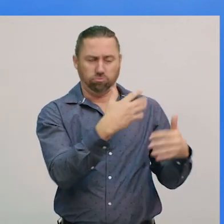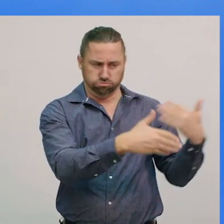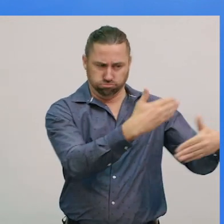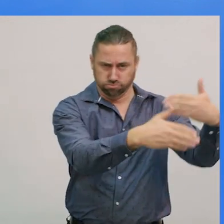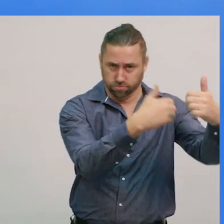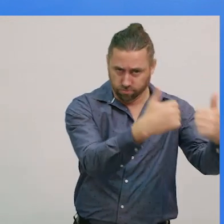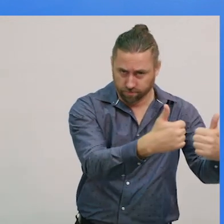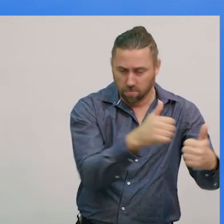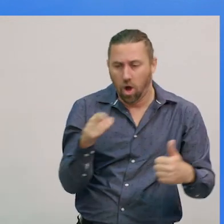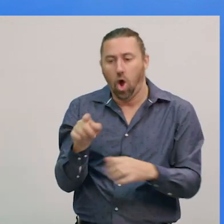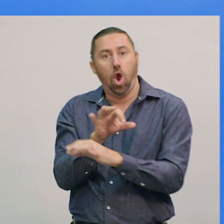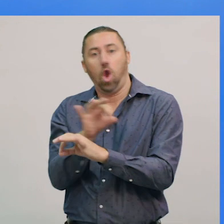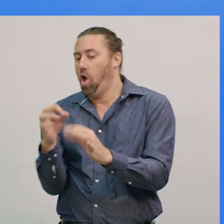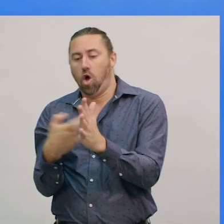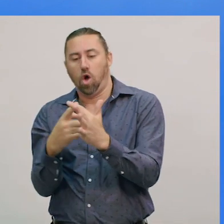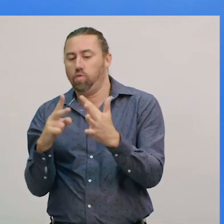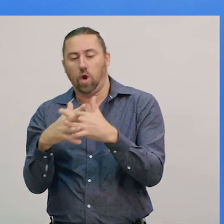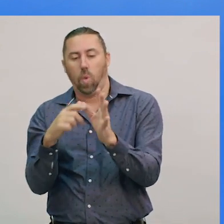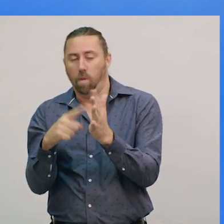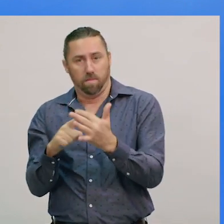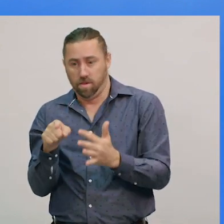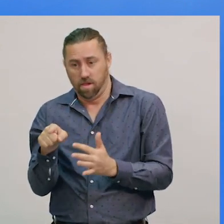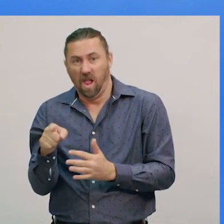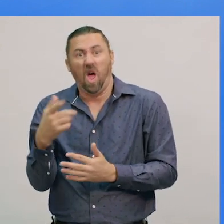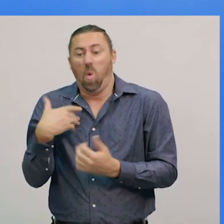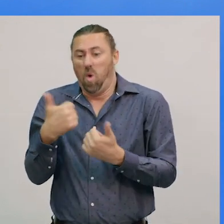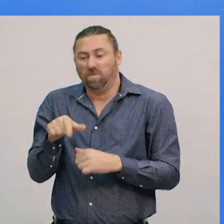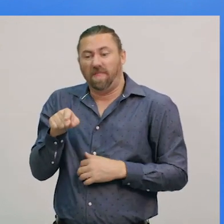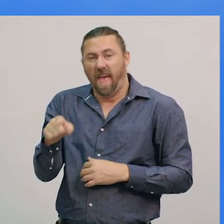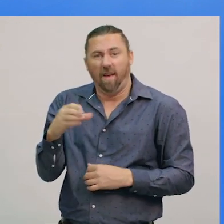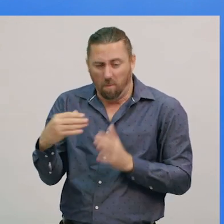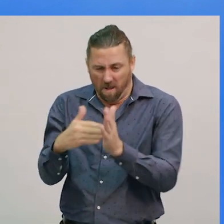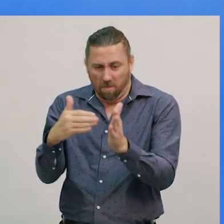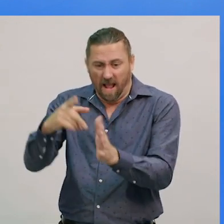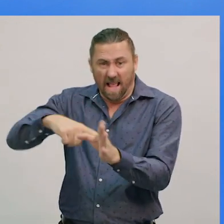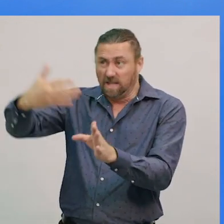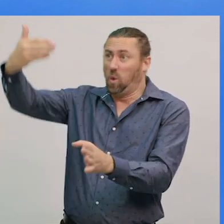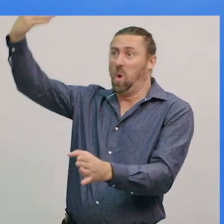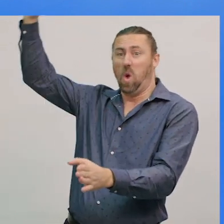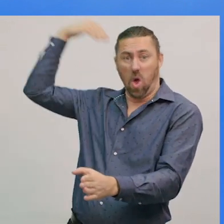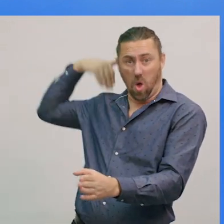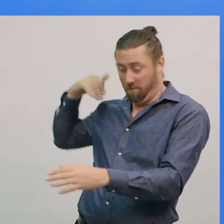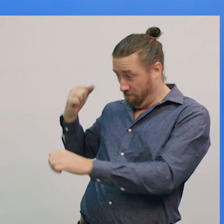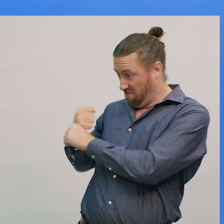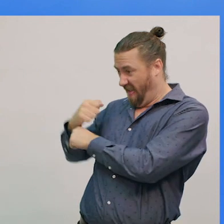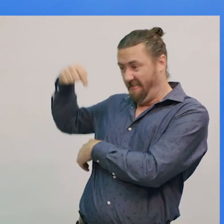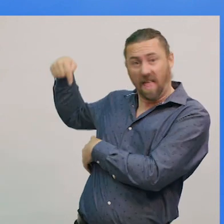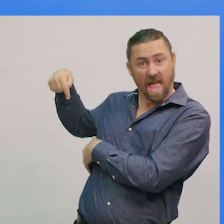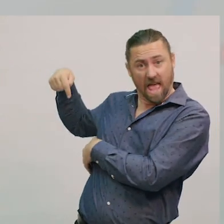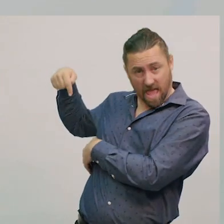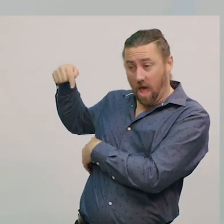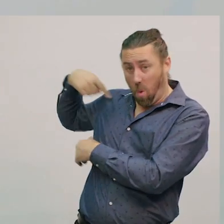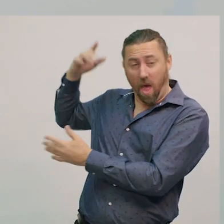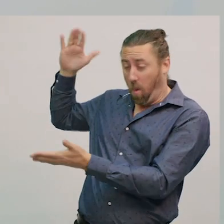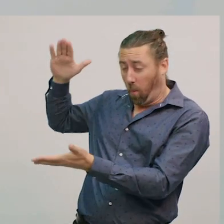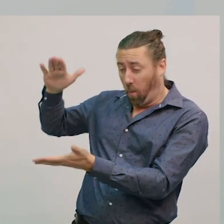very long time to be created, in fact, millions of years, which means it is being used more quickly than it's being replaced.